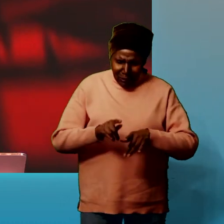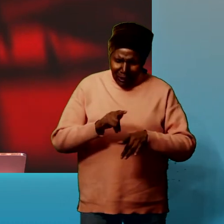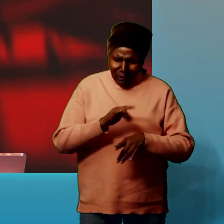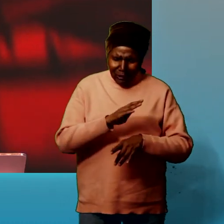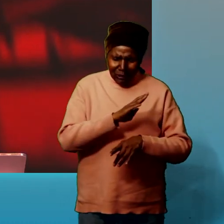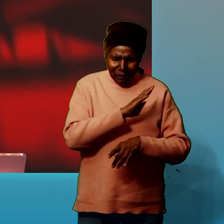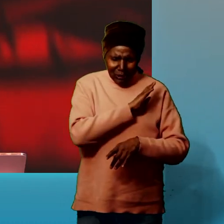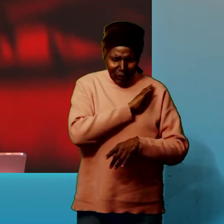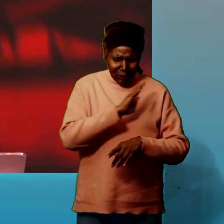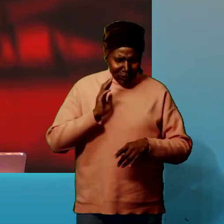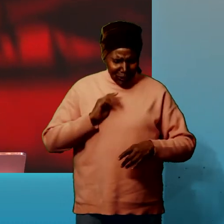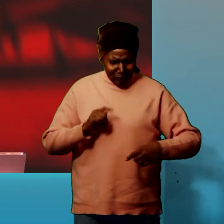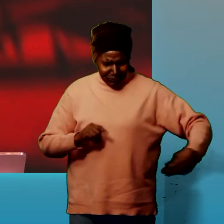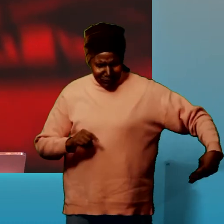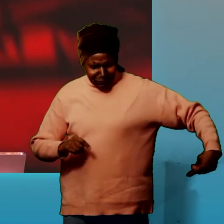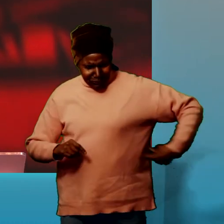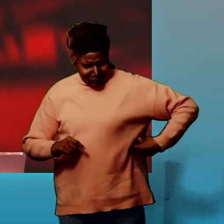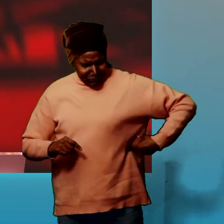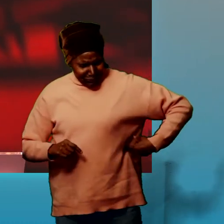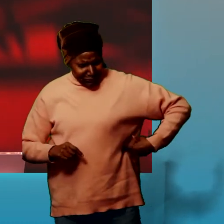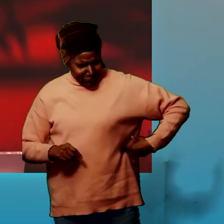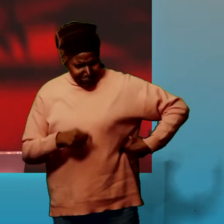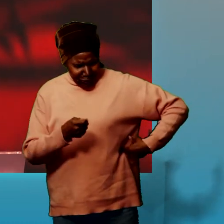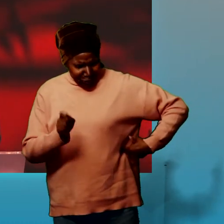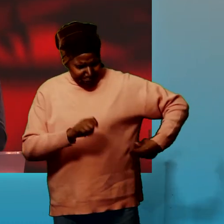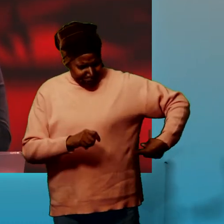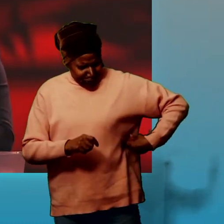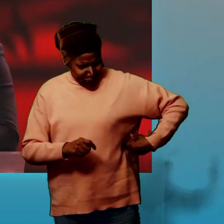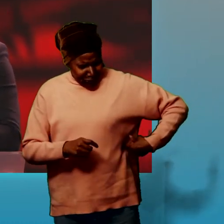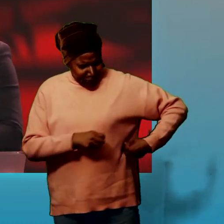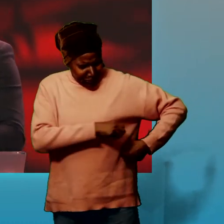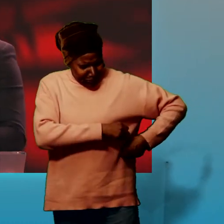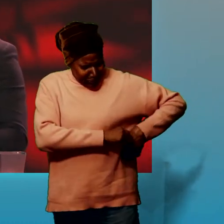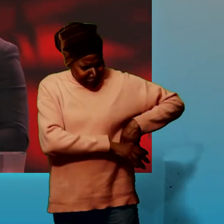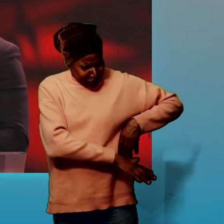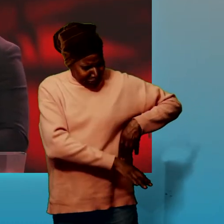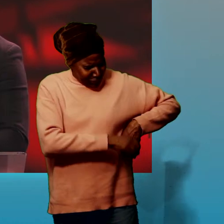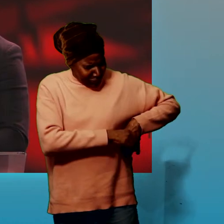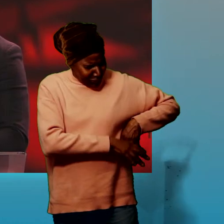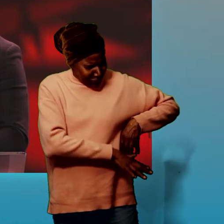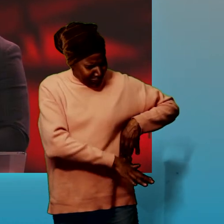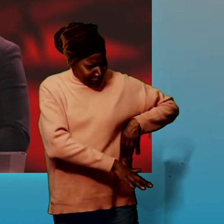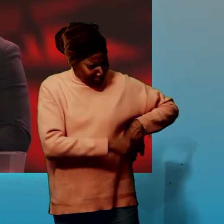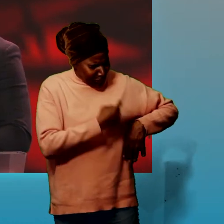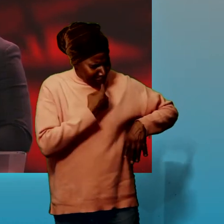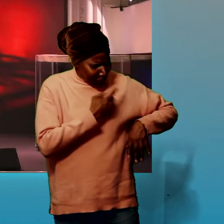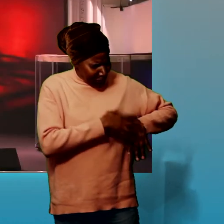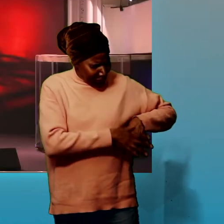that he embraced so that you and I could walk free.